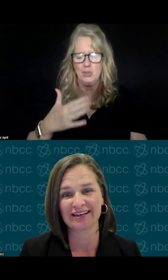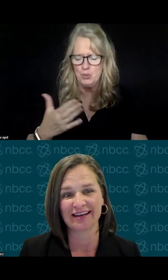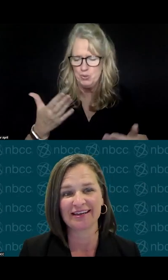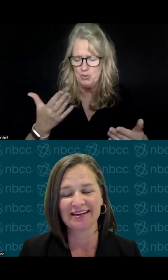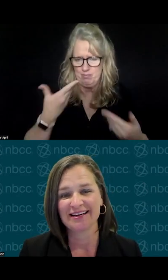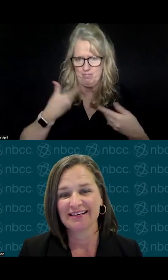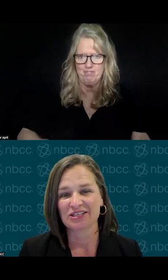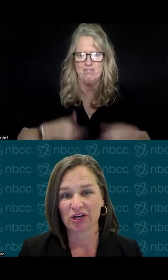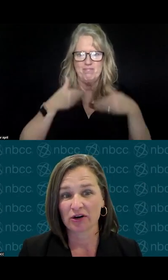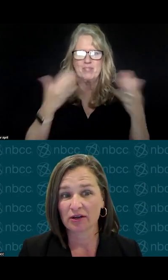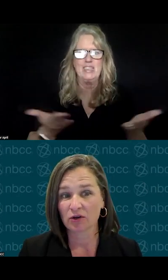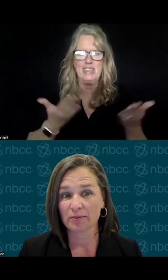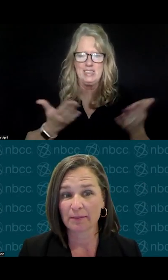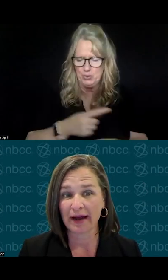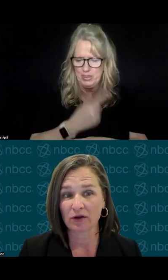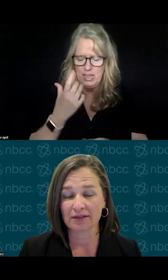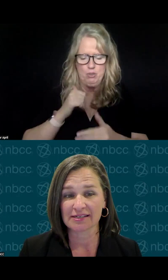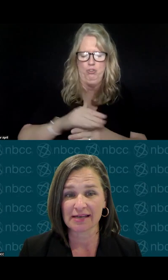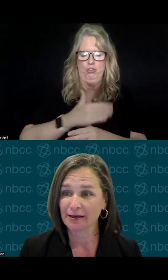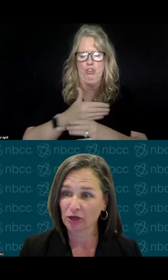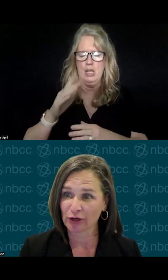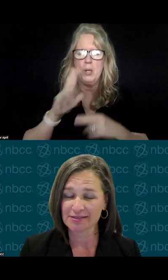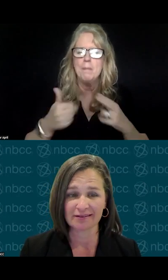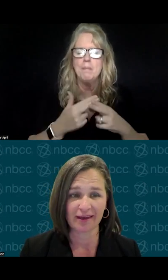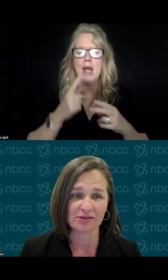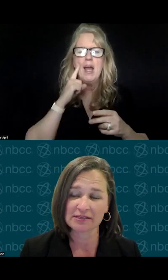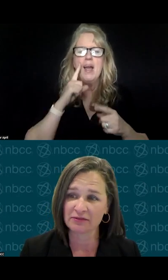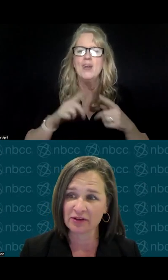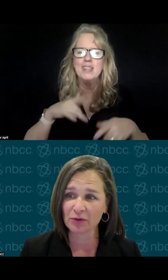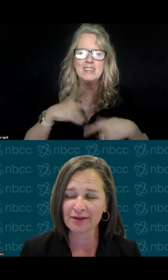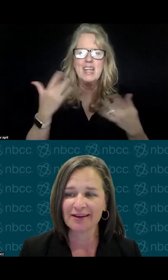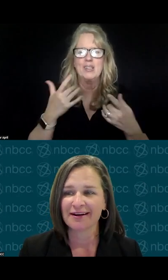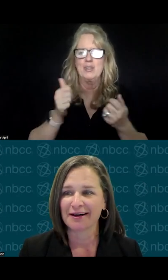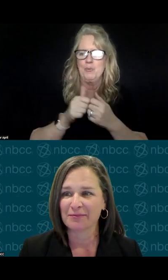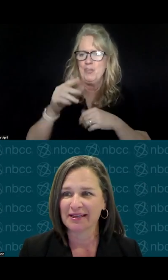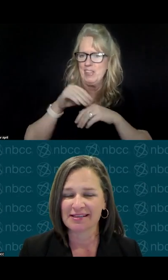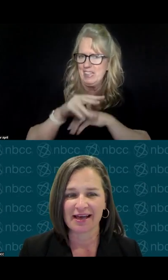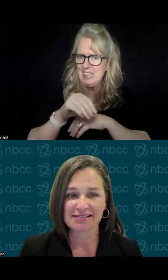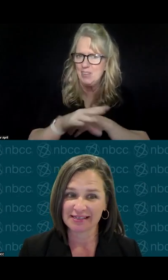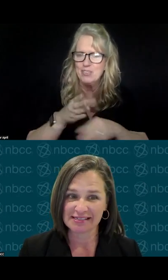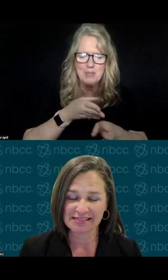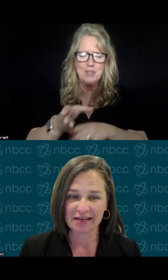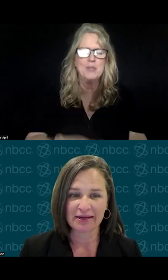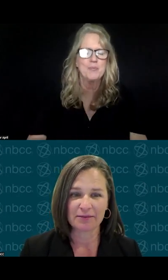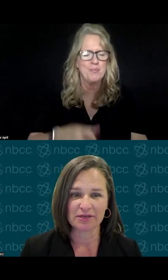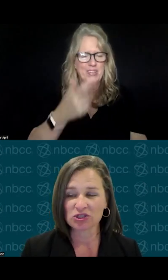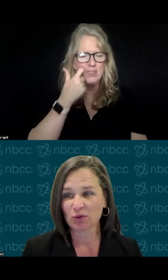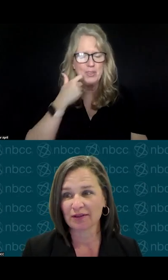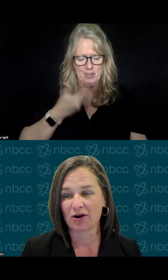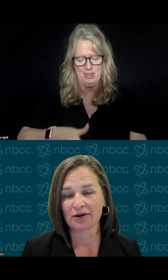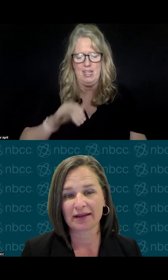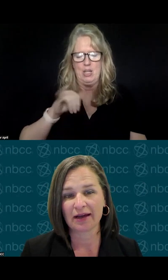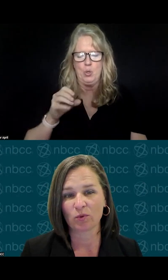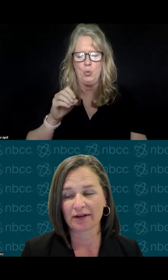here today to share a little bit about an exciting occurrence in the counseling field. And as Lindsay said, my name is